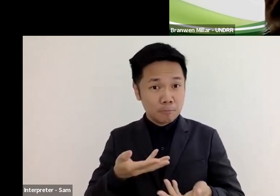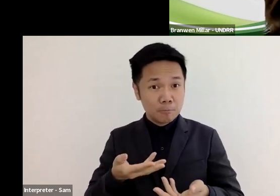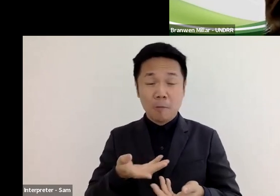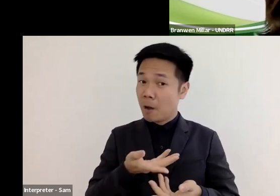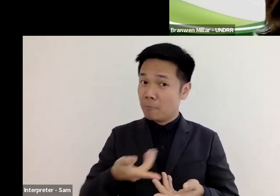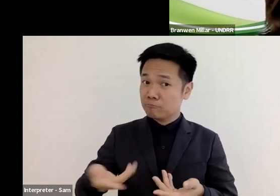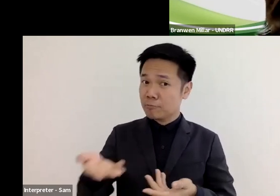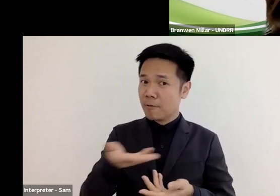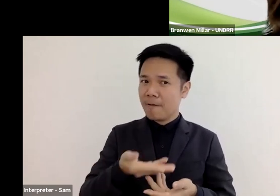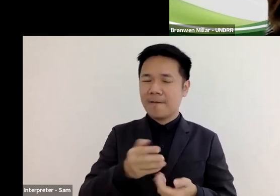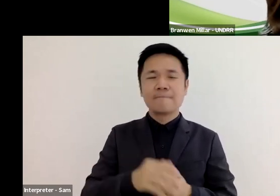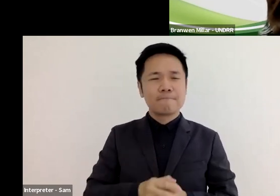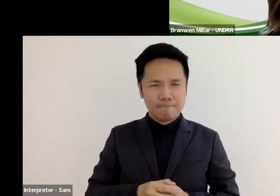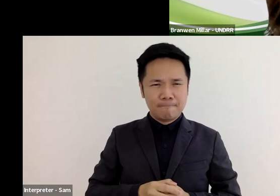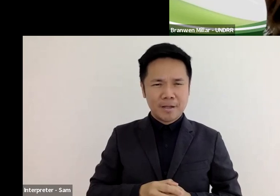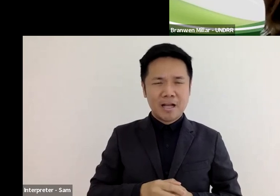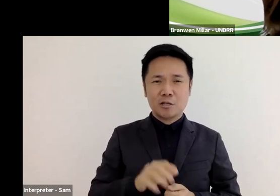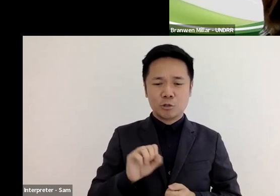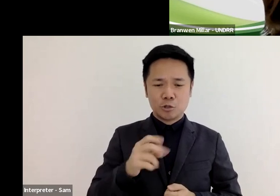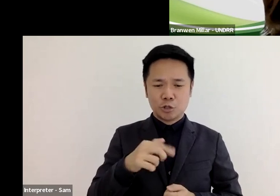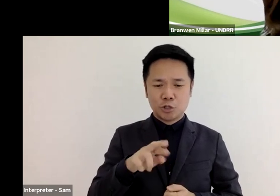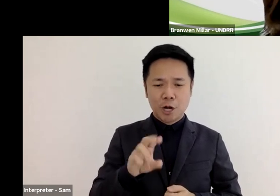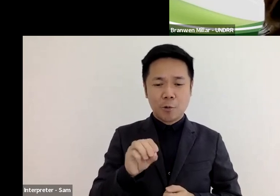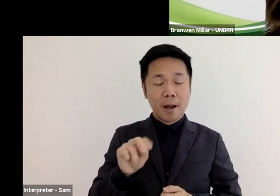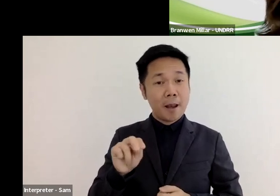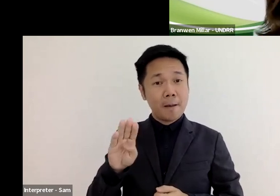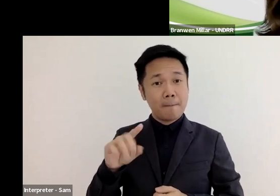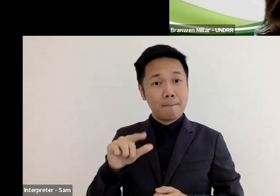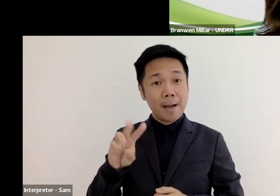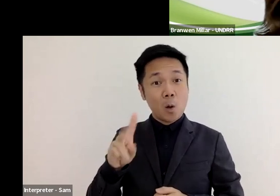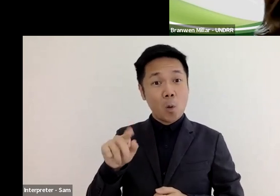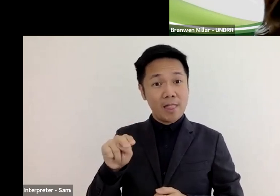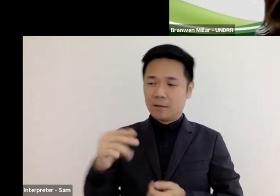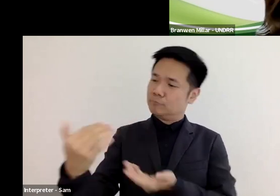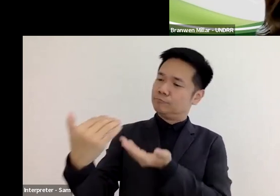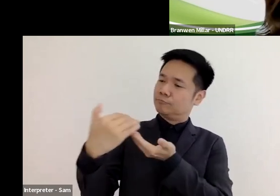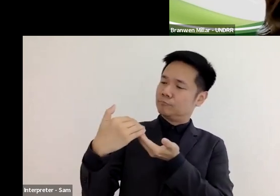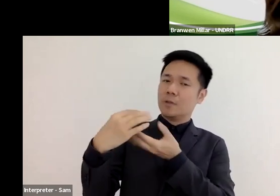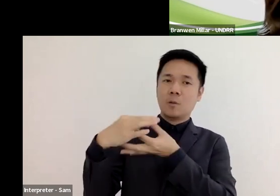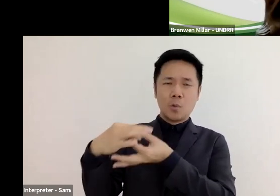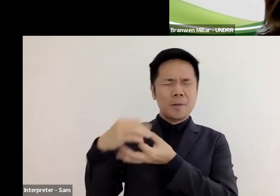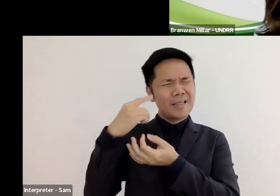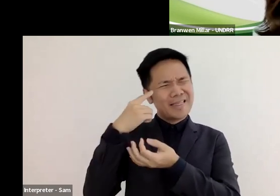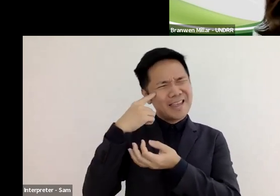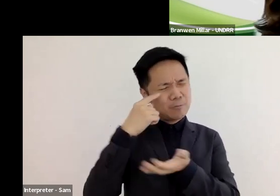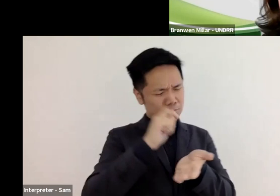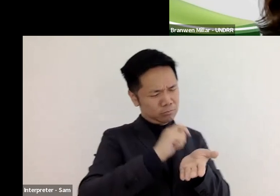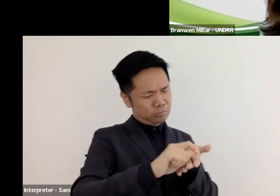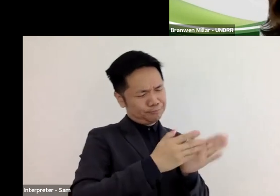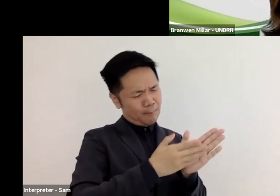friend, Sharon Bhagwandas Rose, that we need to redesign the table,